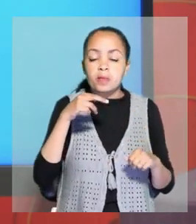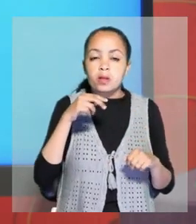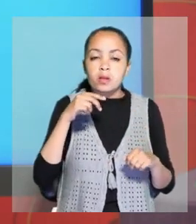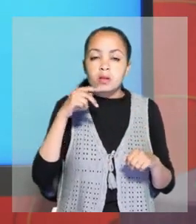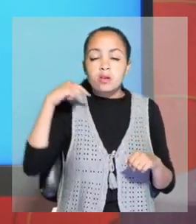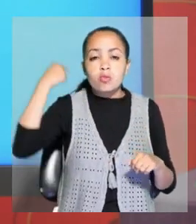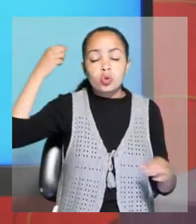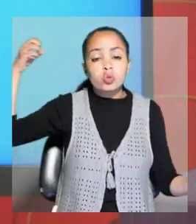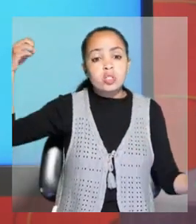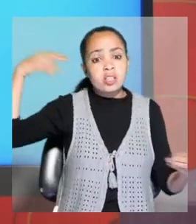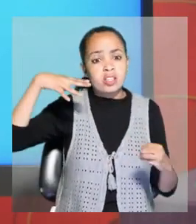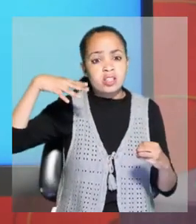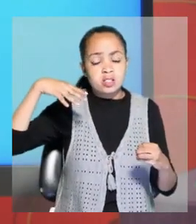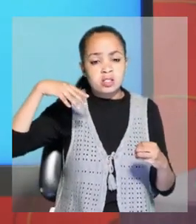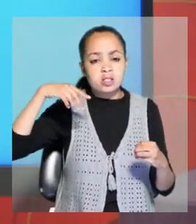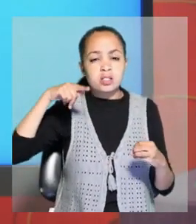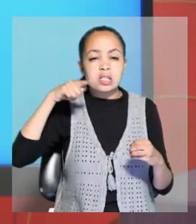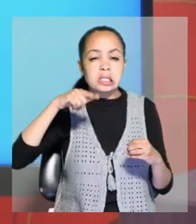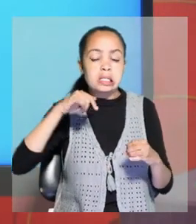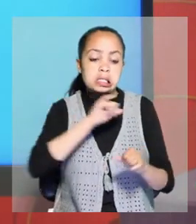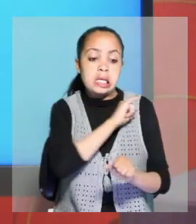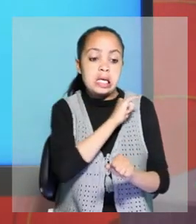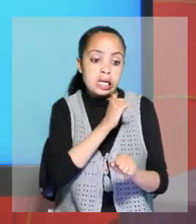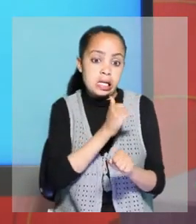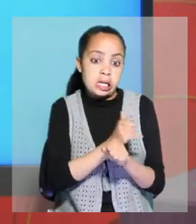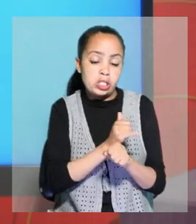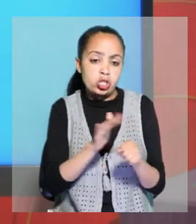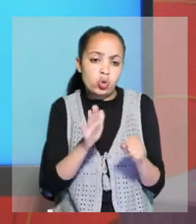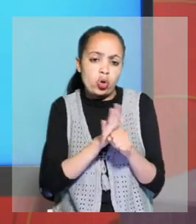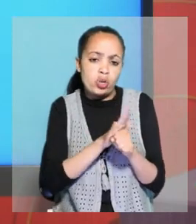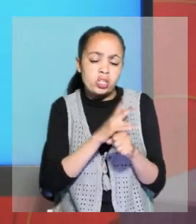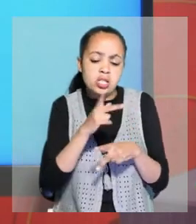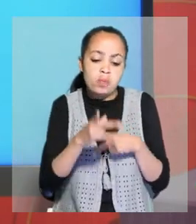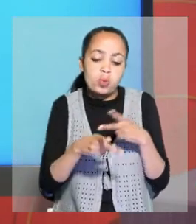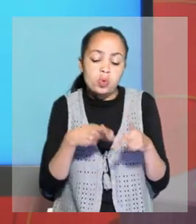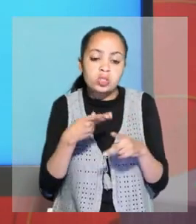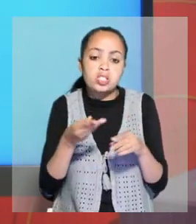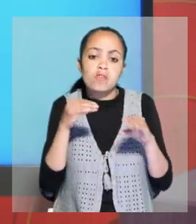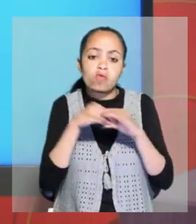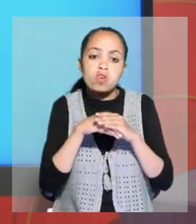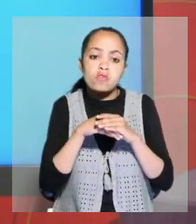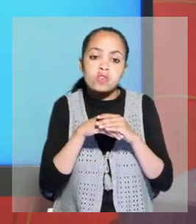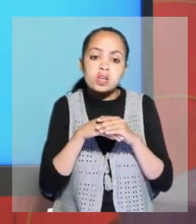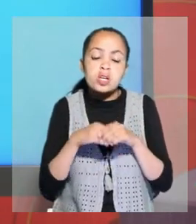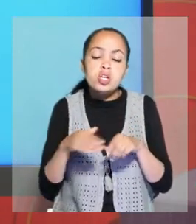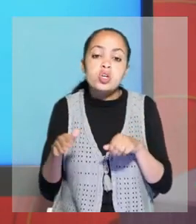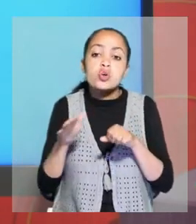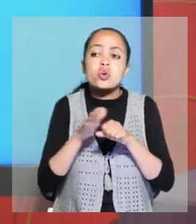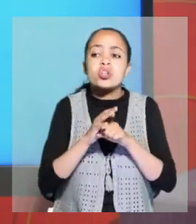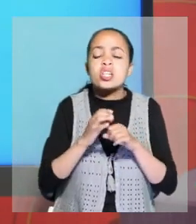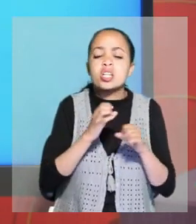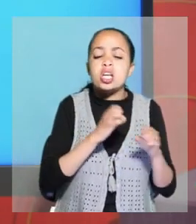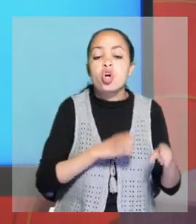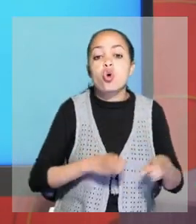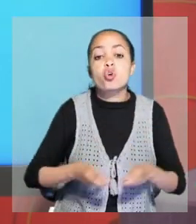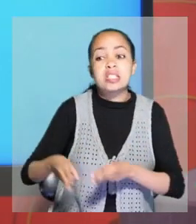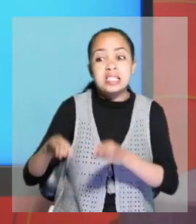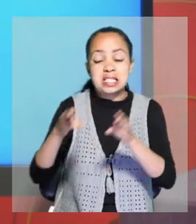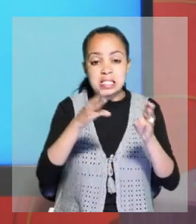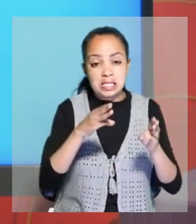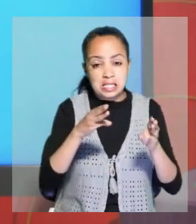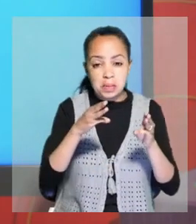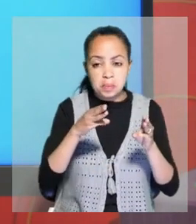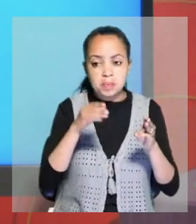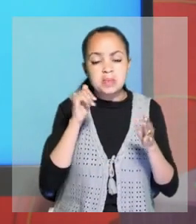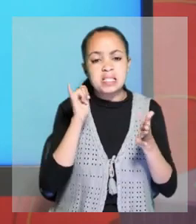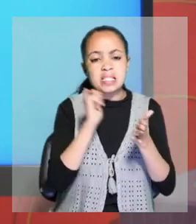Photosynthesis, which is an energy nourishing, a process involved in nourishing ecosystem or sustaining